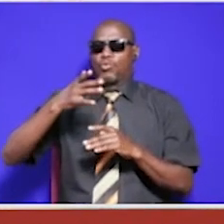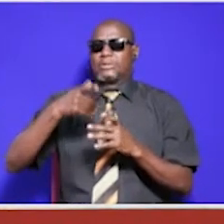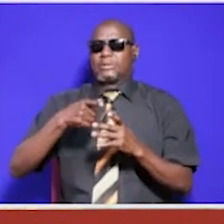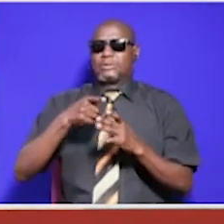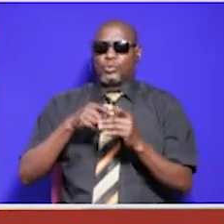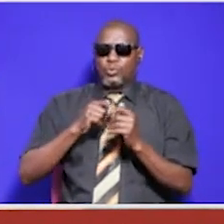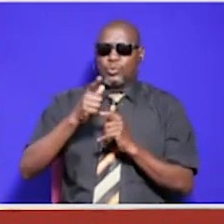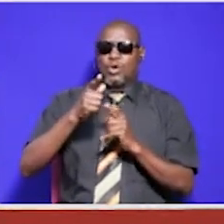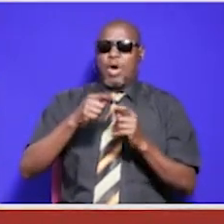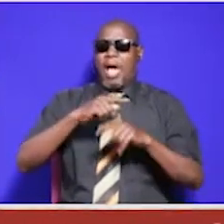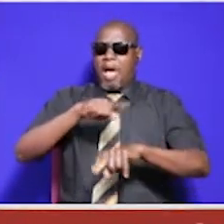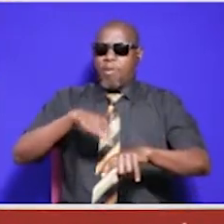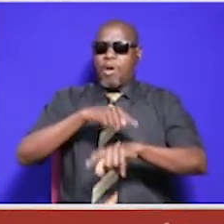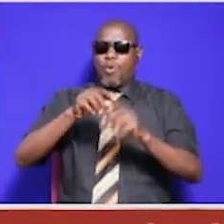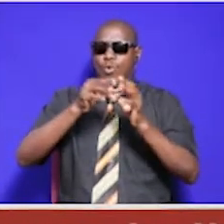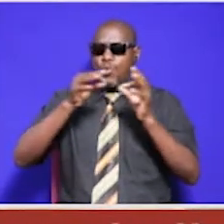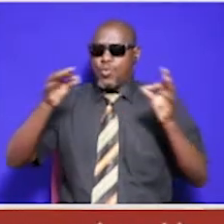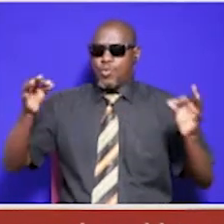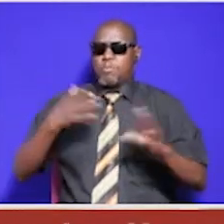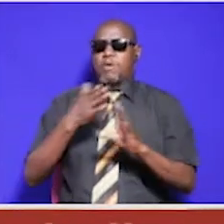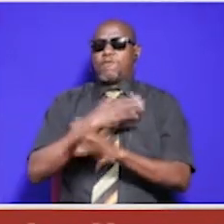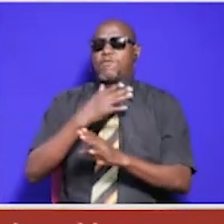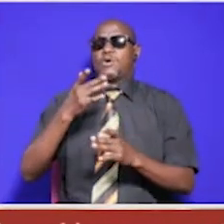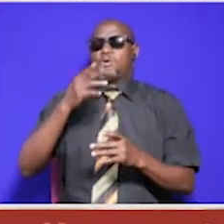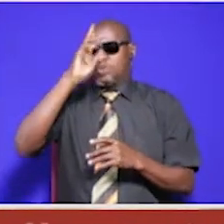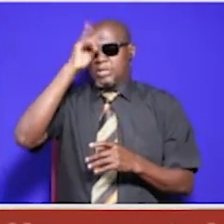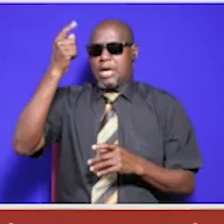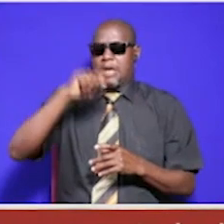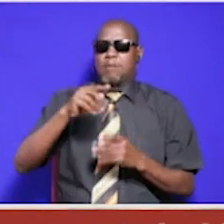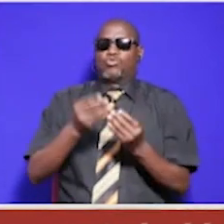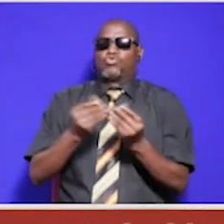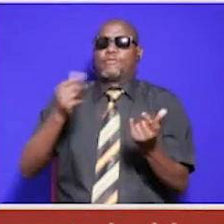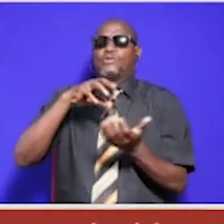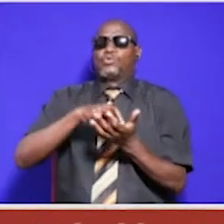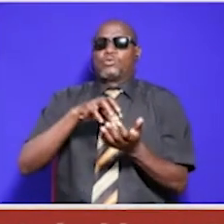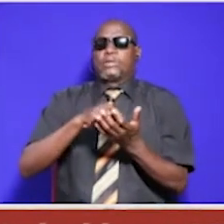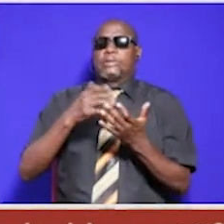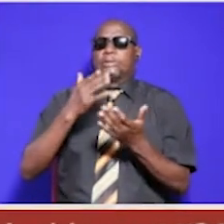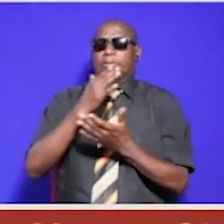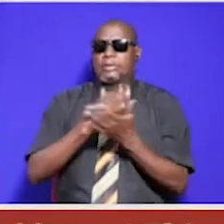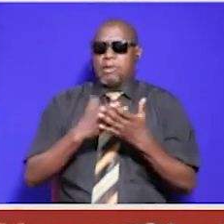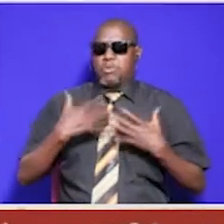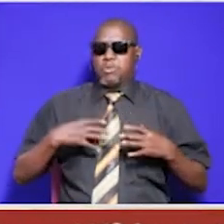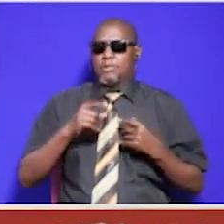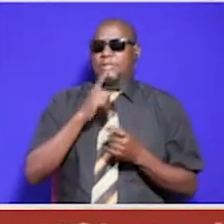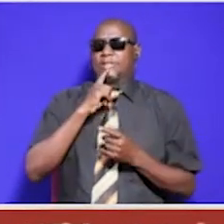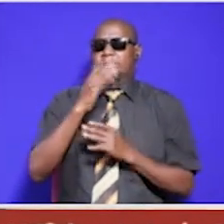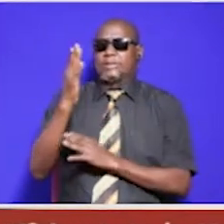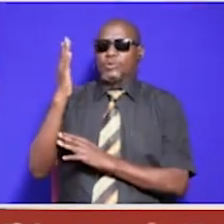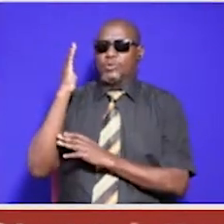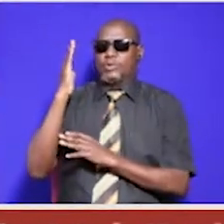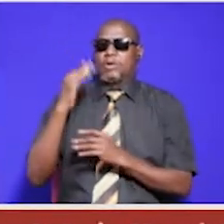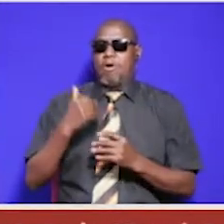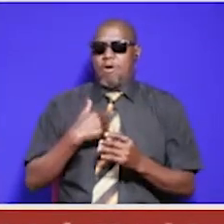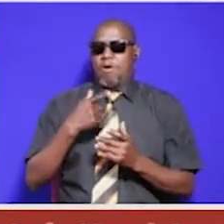for hours before the police contained the situation. Some of the residents said insecurity has been at peak in the area